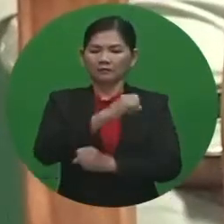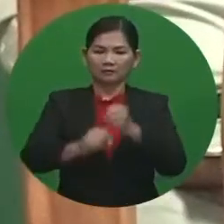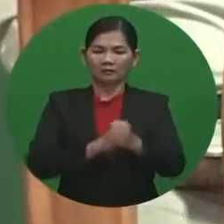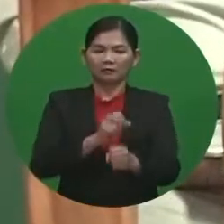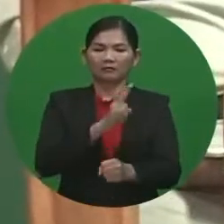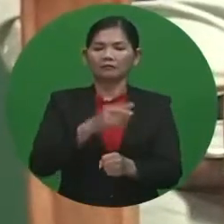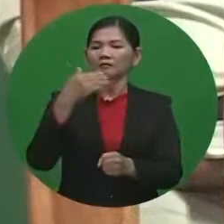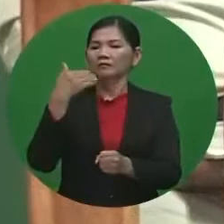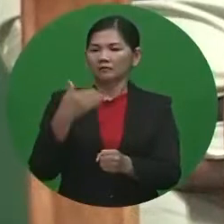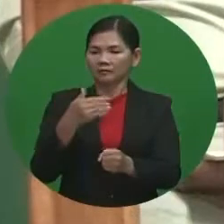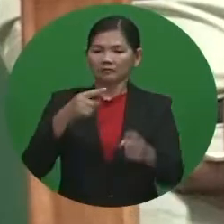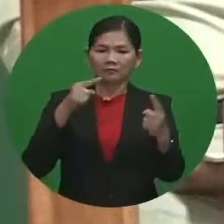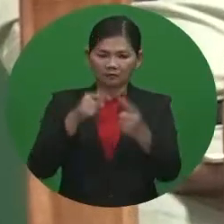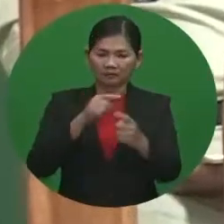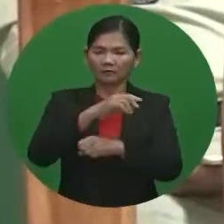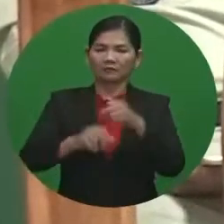2019